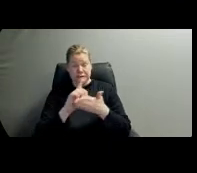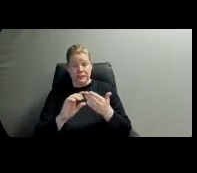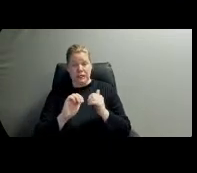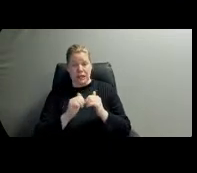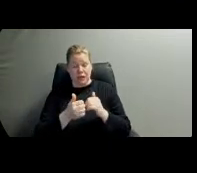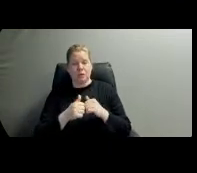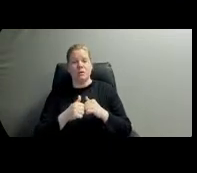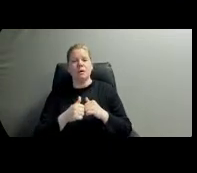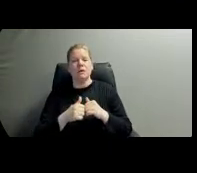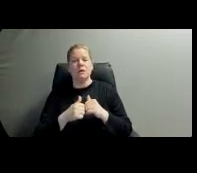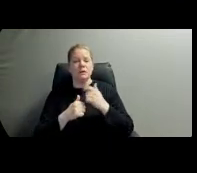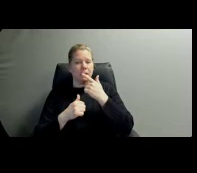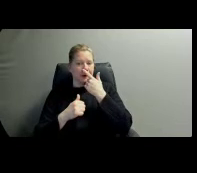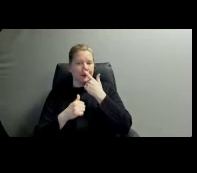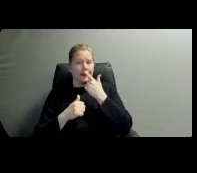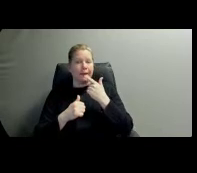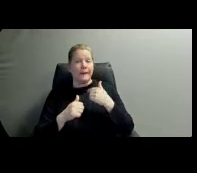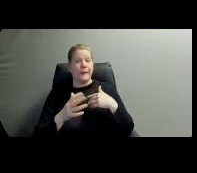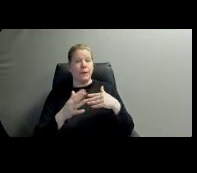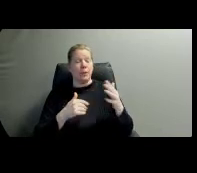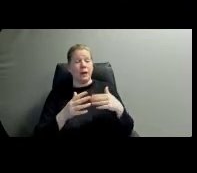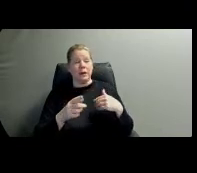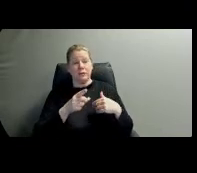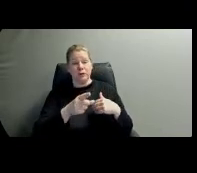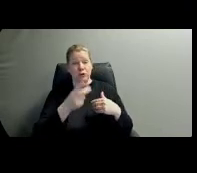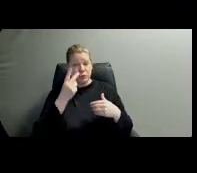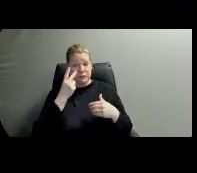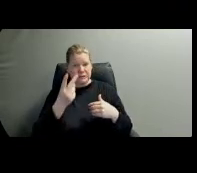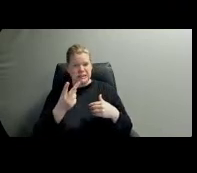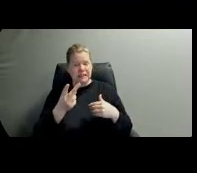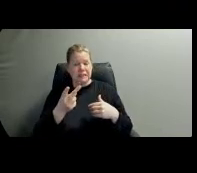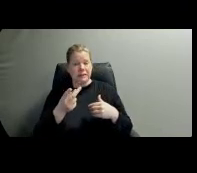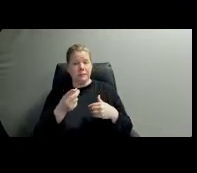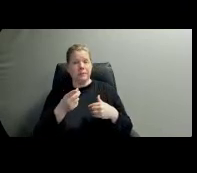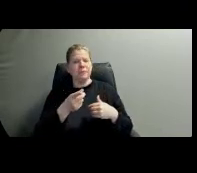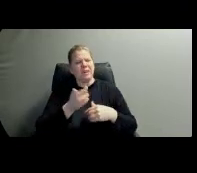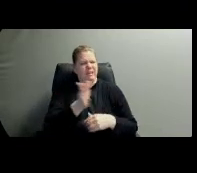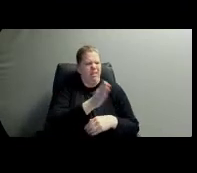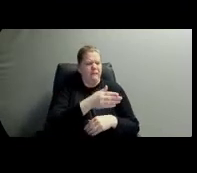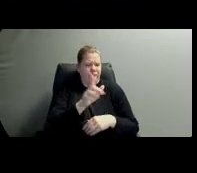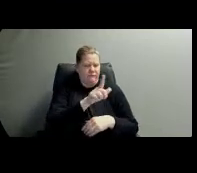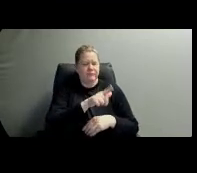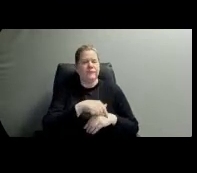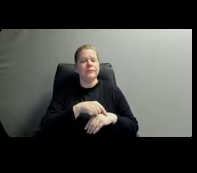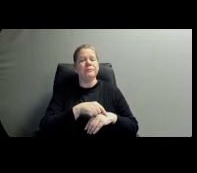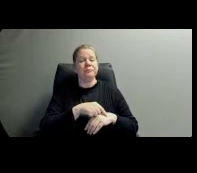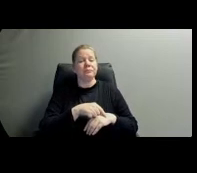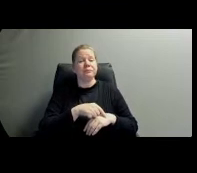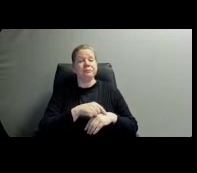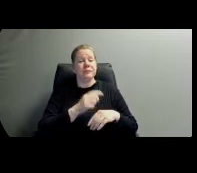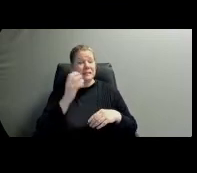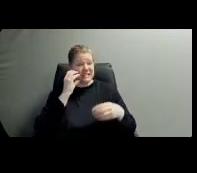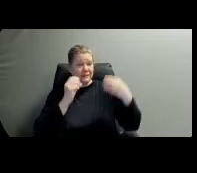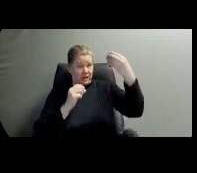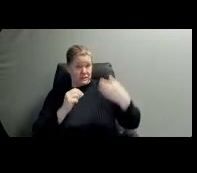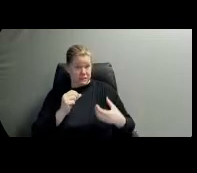red devices or whatever you see on the left picture on the screen are the devices from where the model is